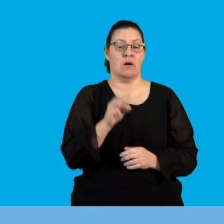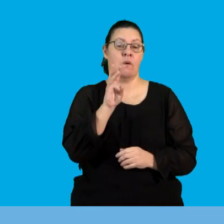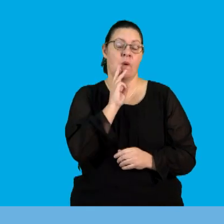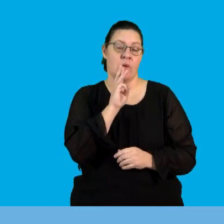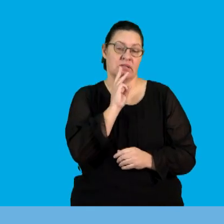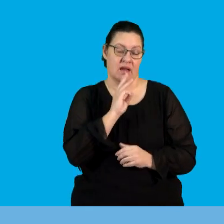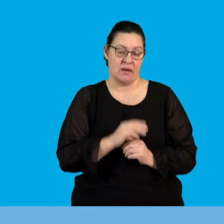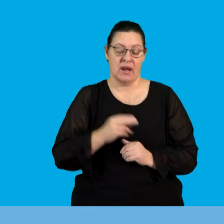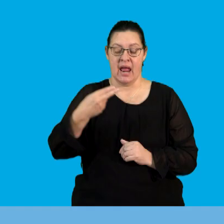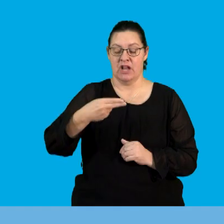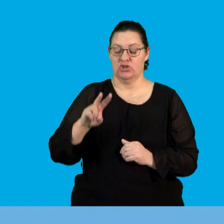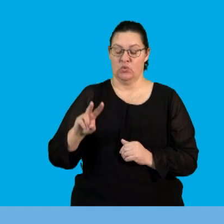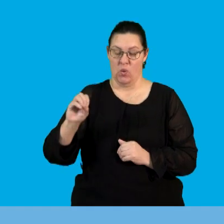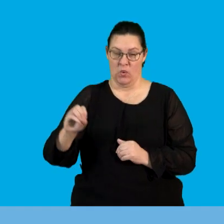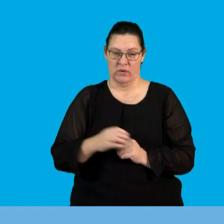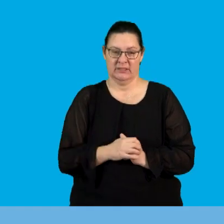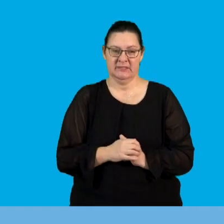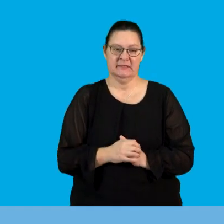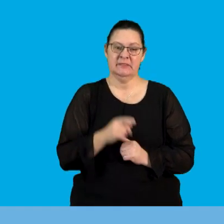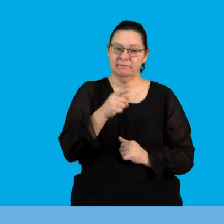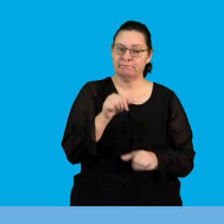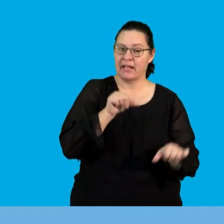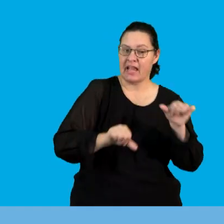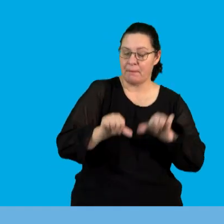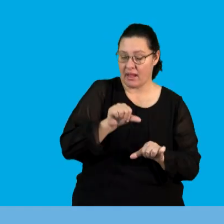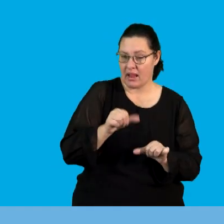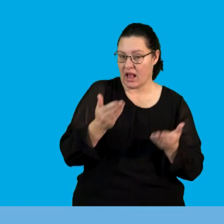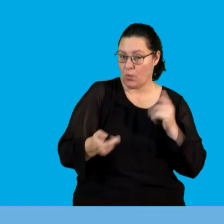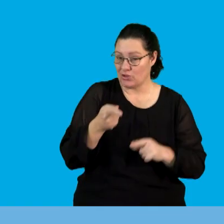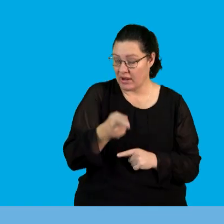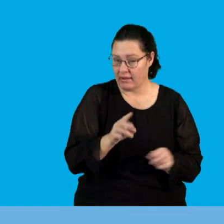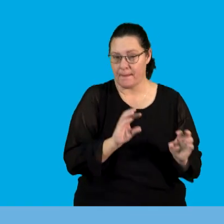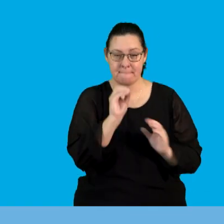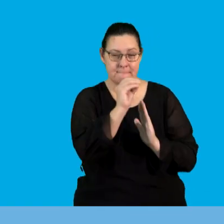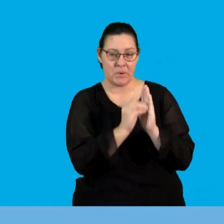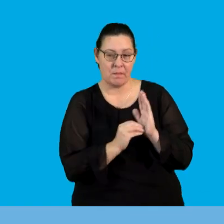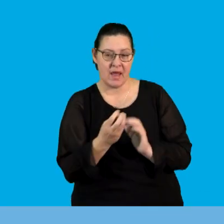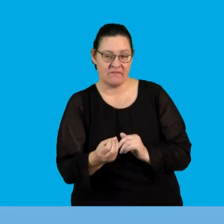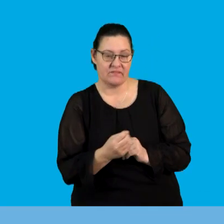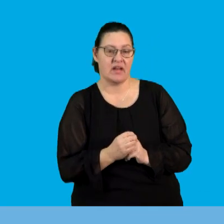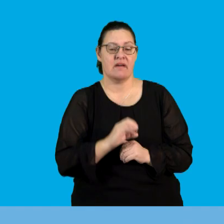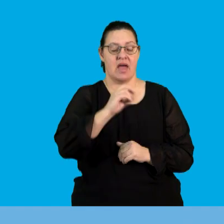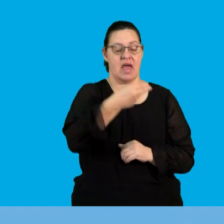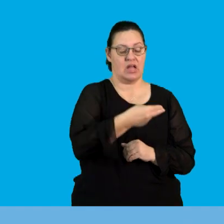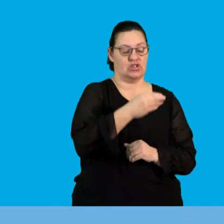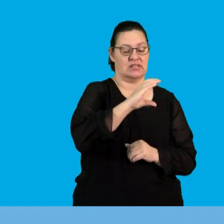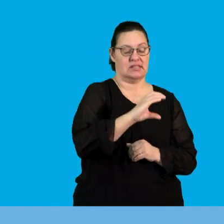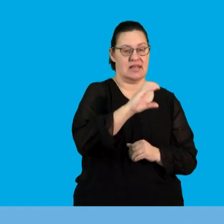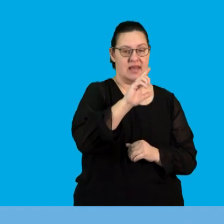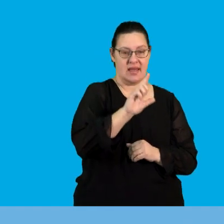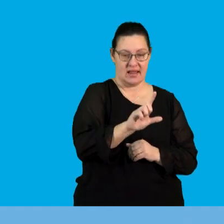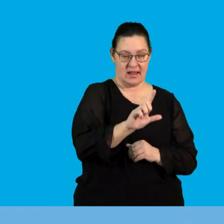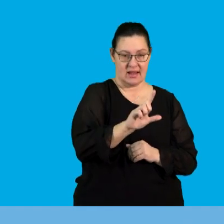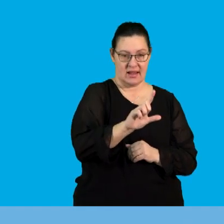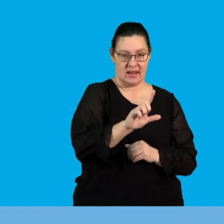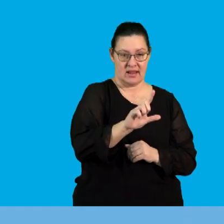plus water, which is my H2O. So in terms of a chemical equation for this particular reaction, I have HCl